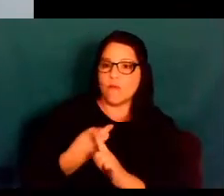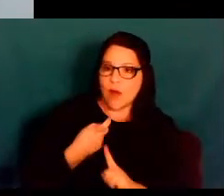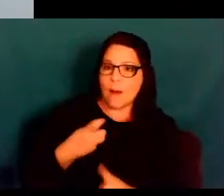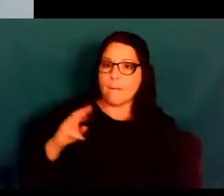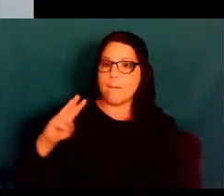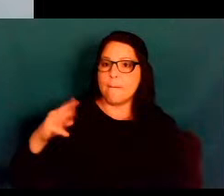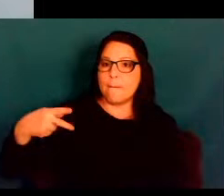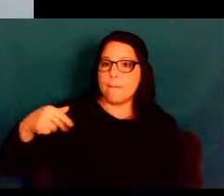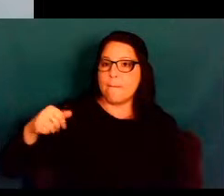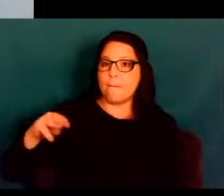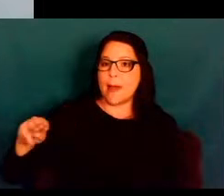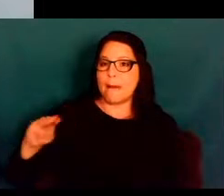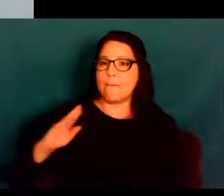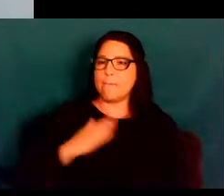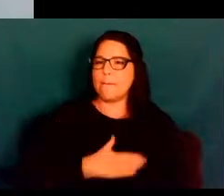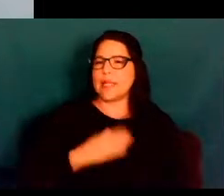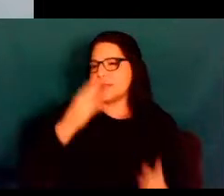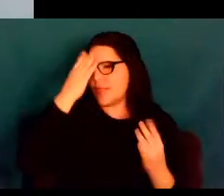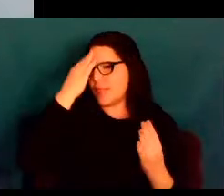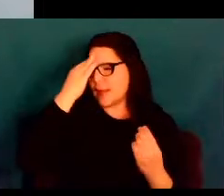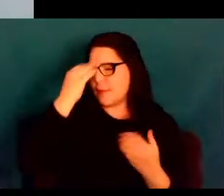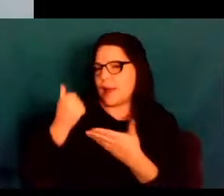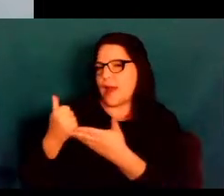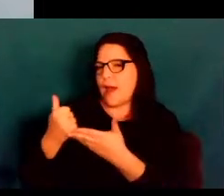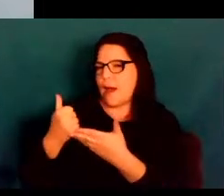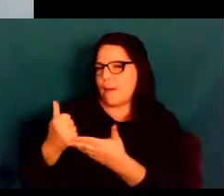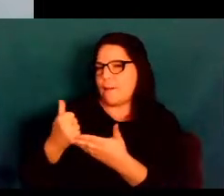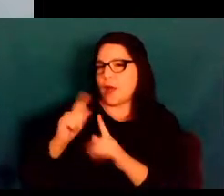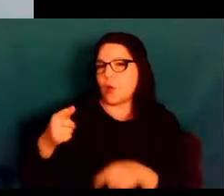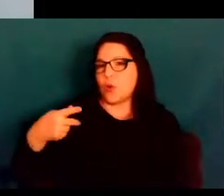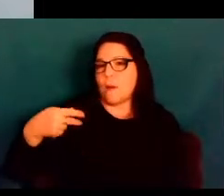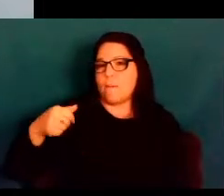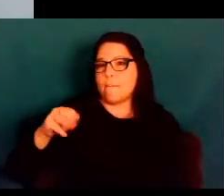museum, please consider supporting us by going to